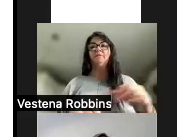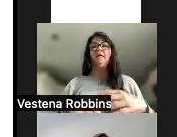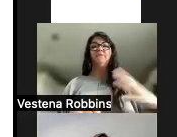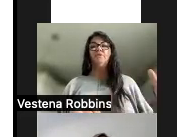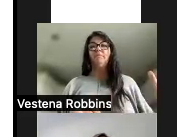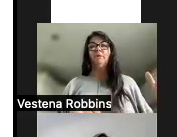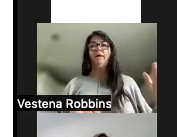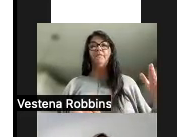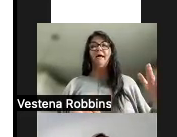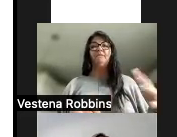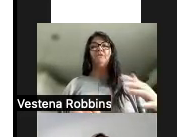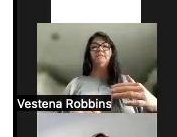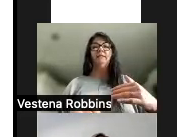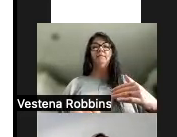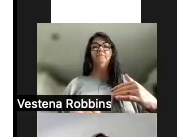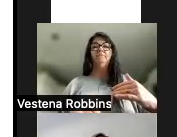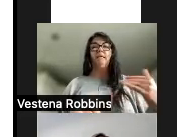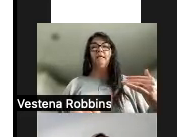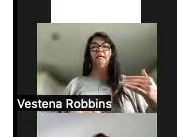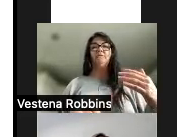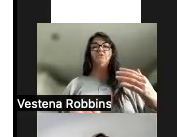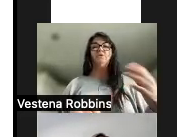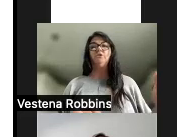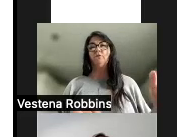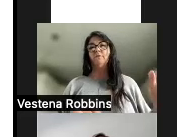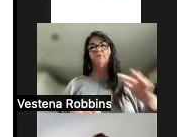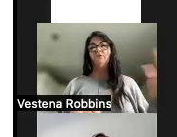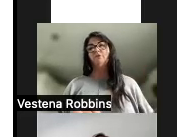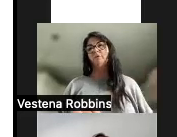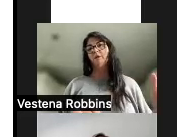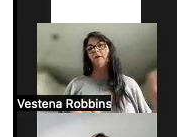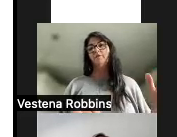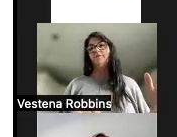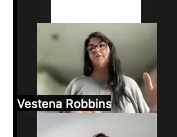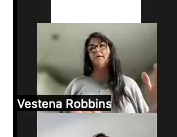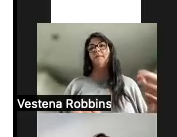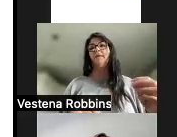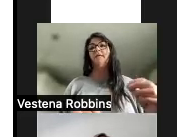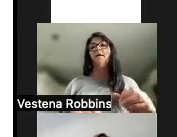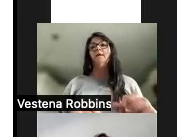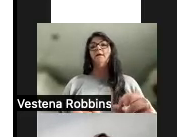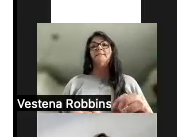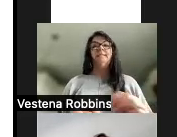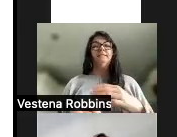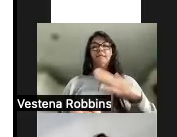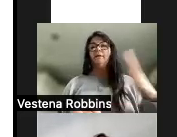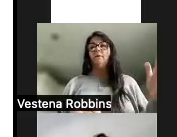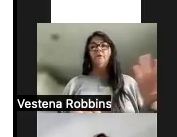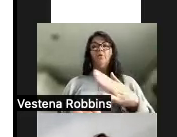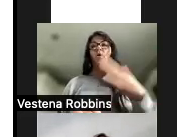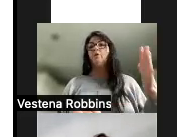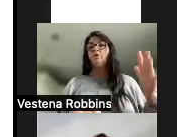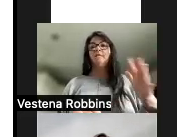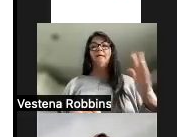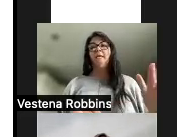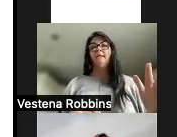examples of that: student mental health action team meetings, the judicial mental health summit, these